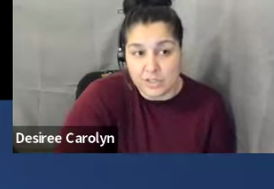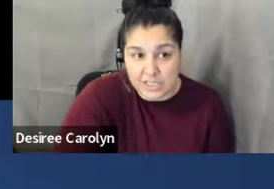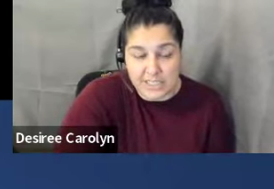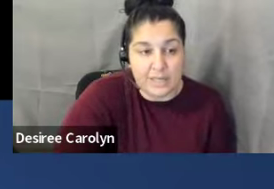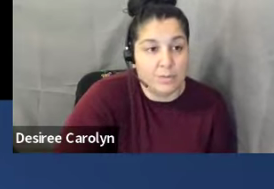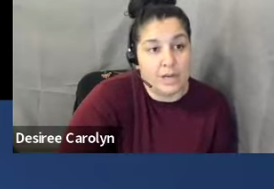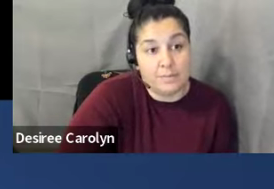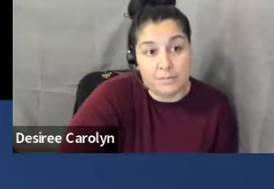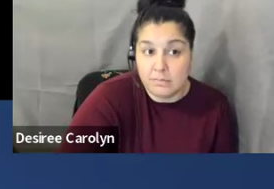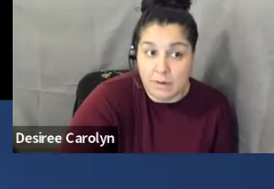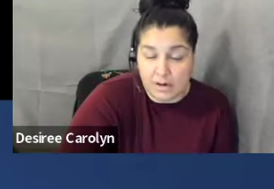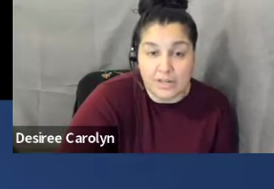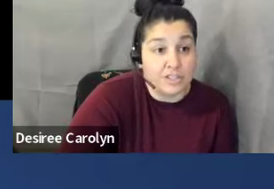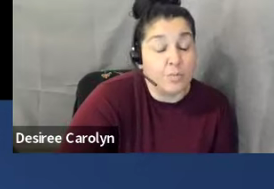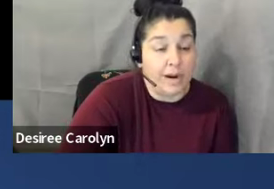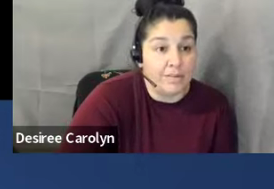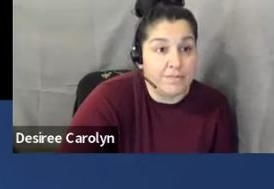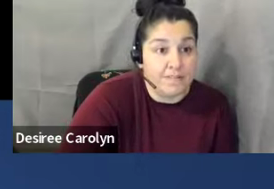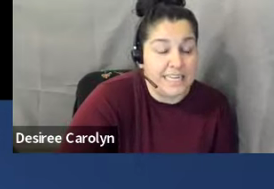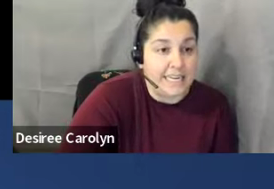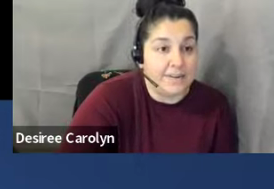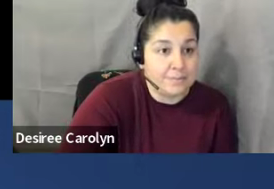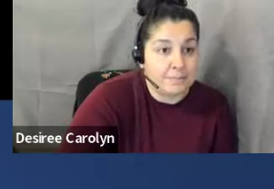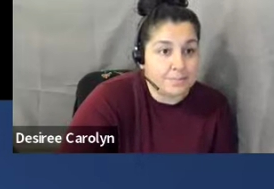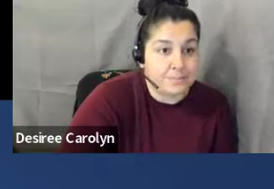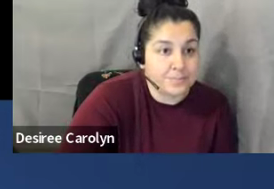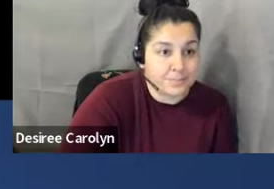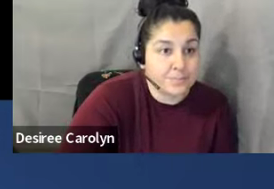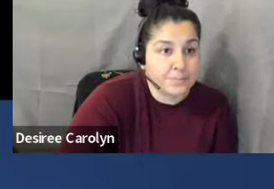we unfortunately aren't aware of the need.